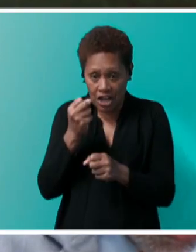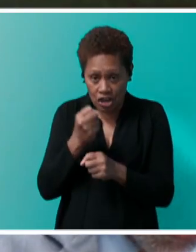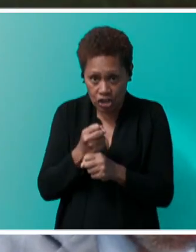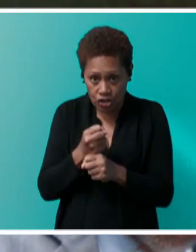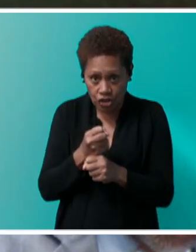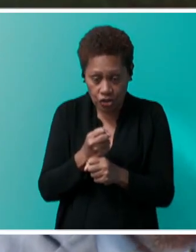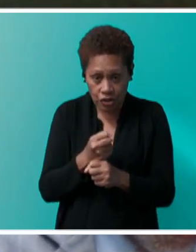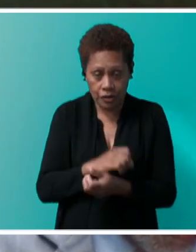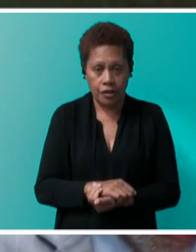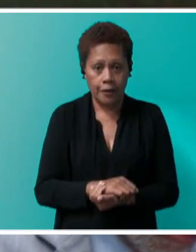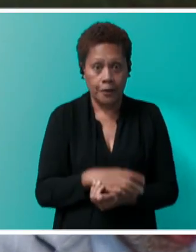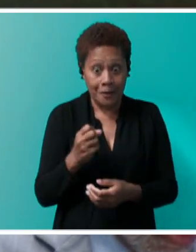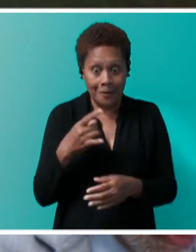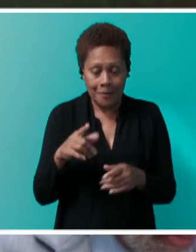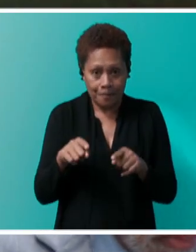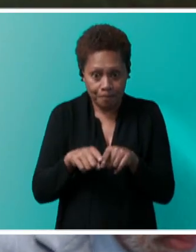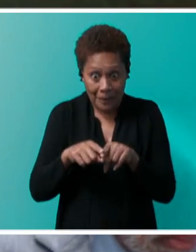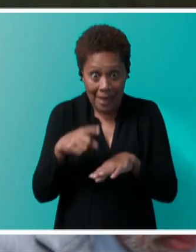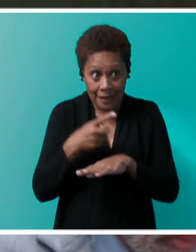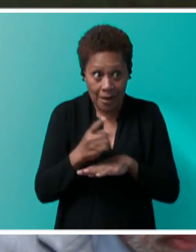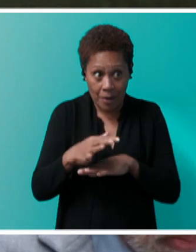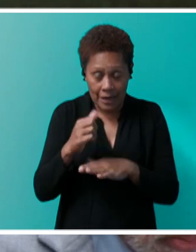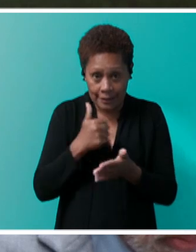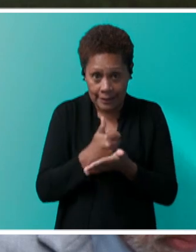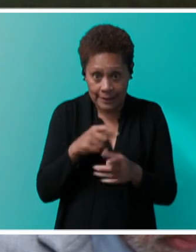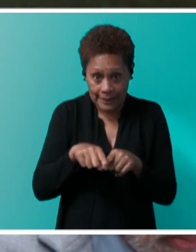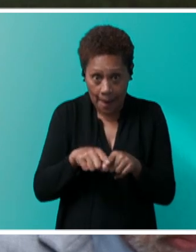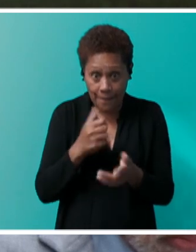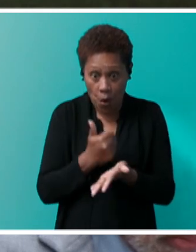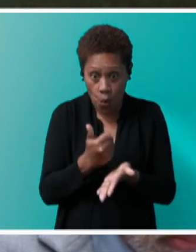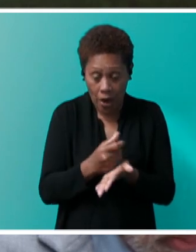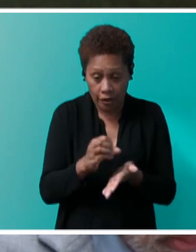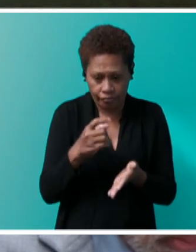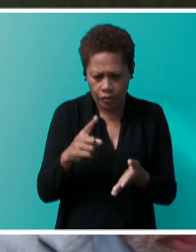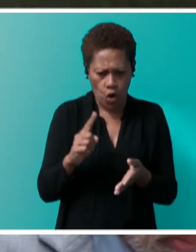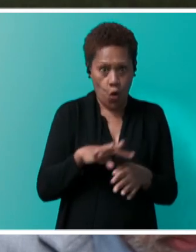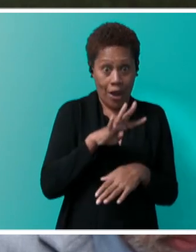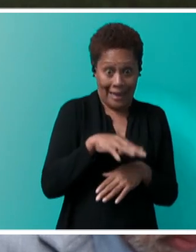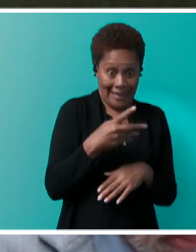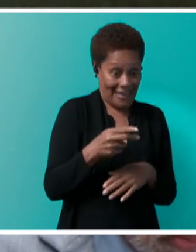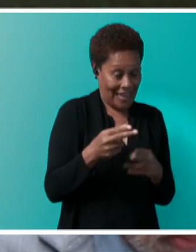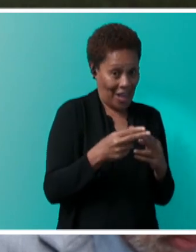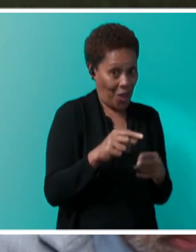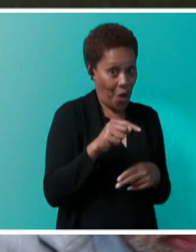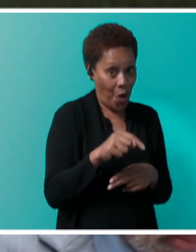during the same week and need constant support in dealing with this trauma. We are closely working